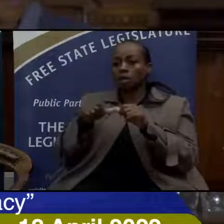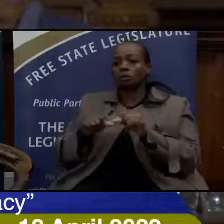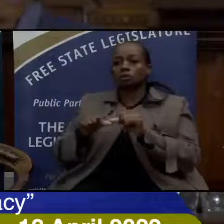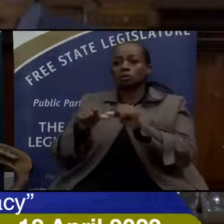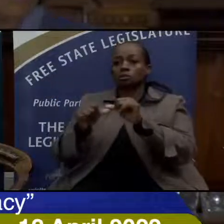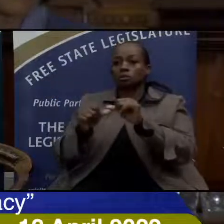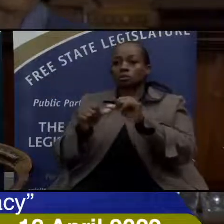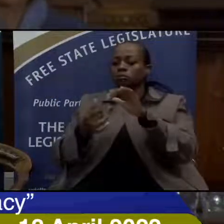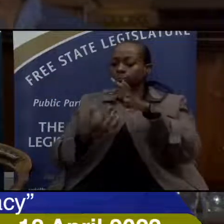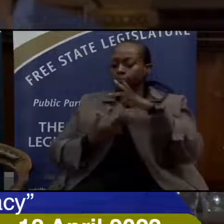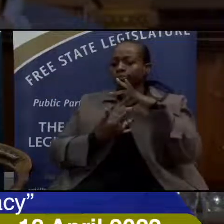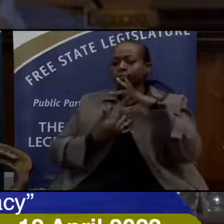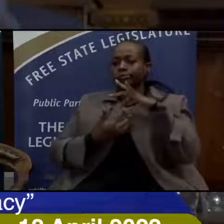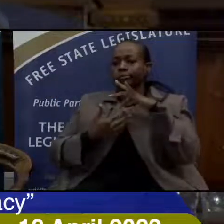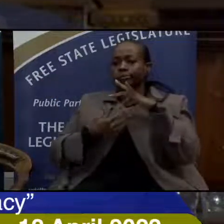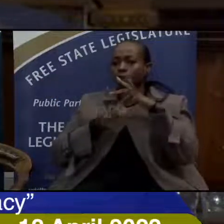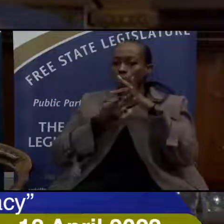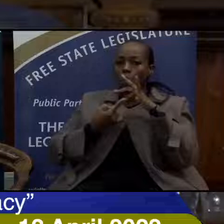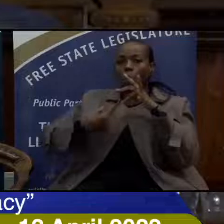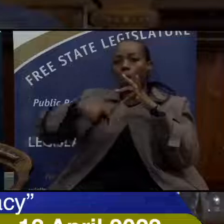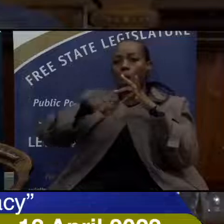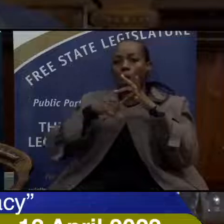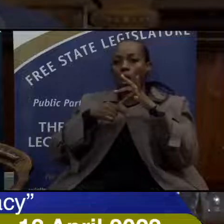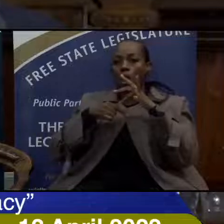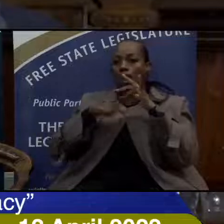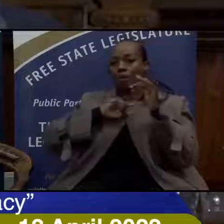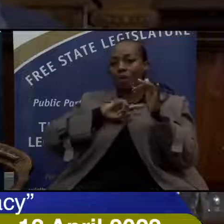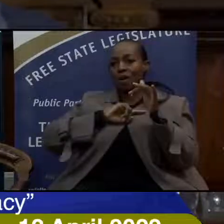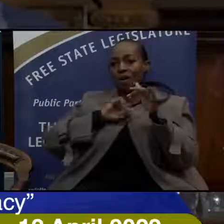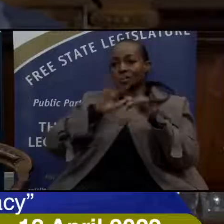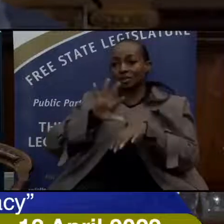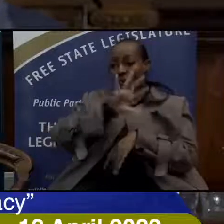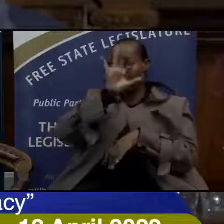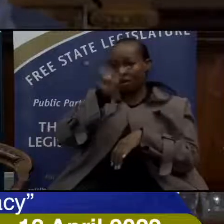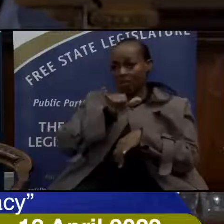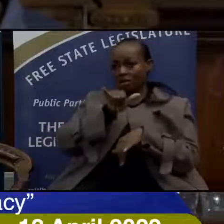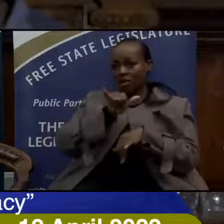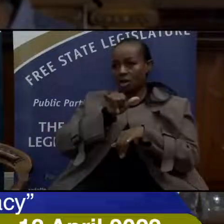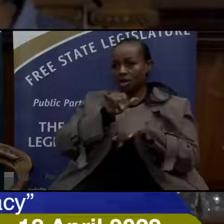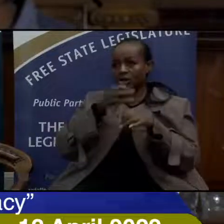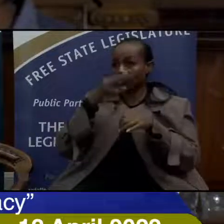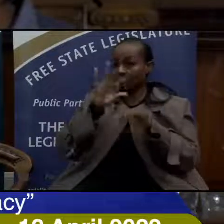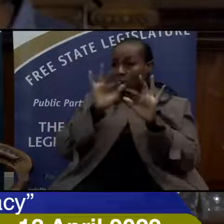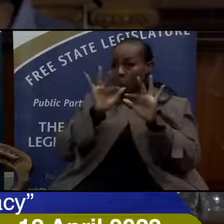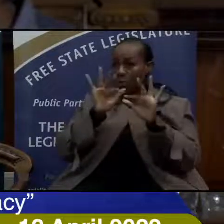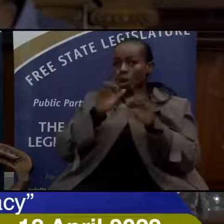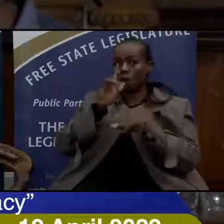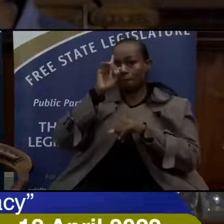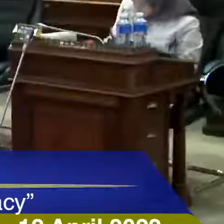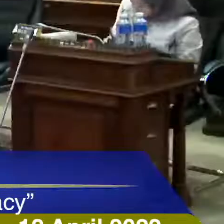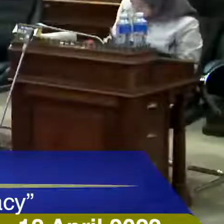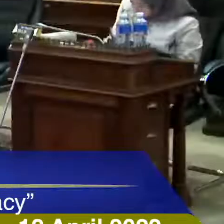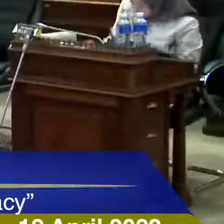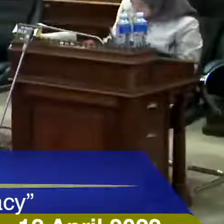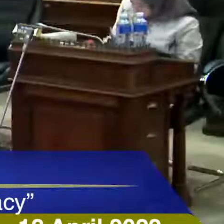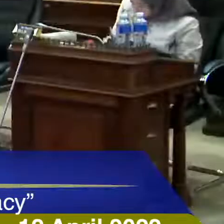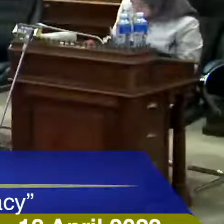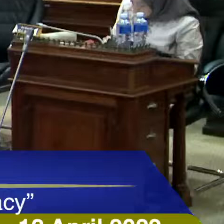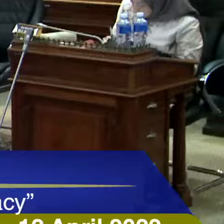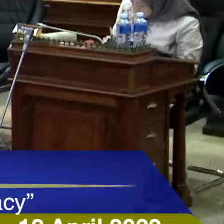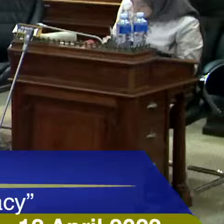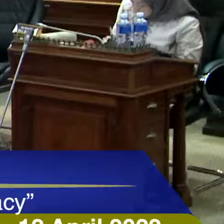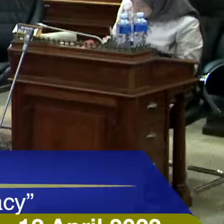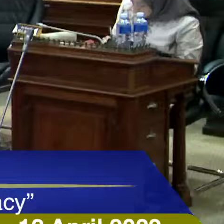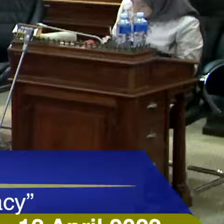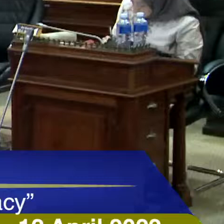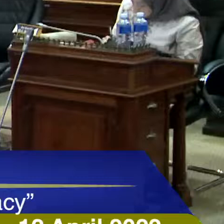inspire all of us, because South Africa belongs to all who live in it, black and white.